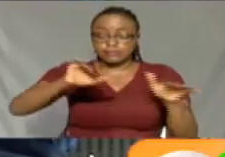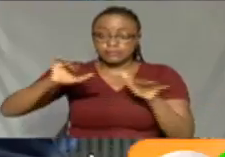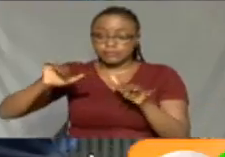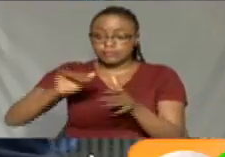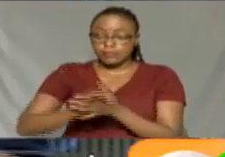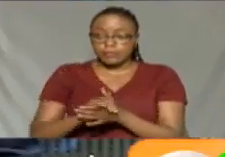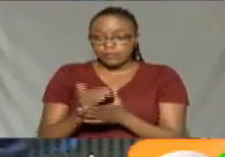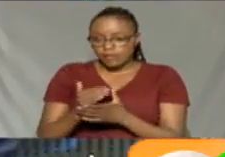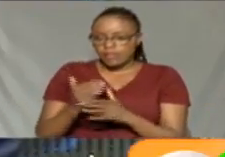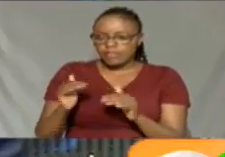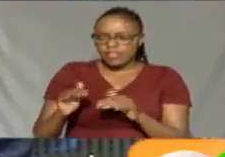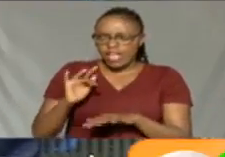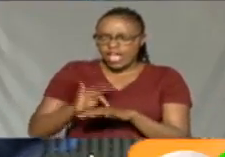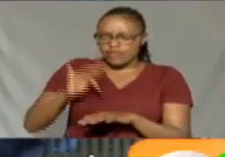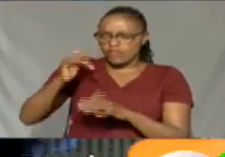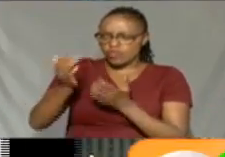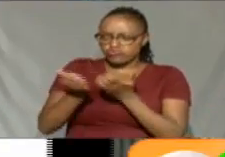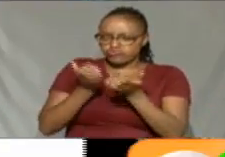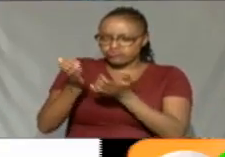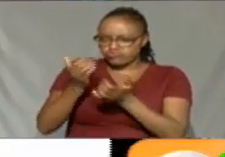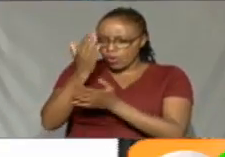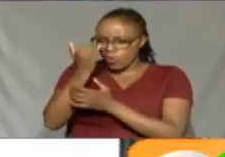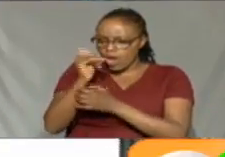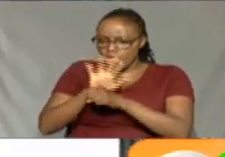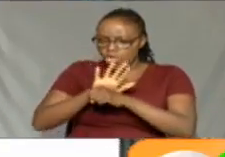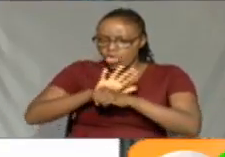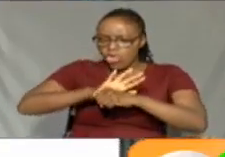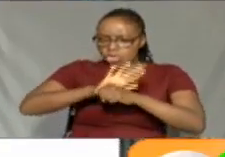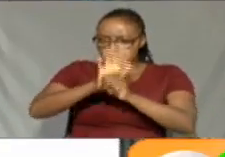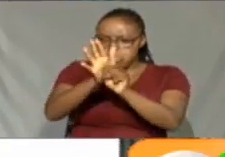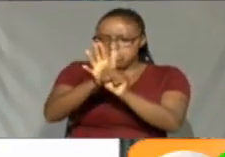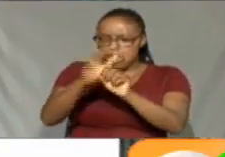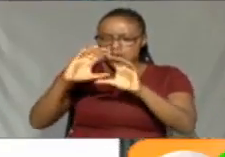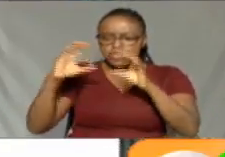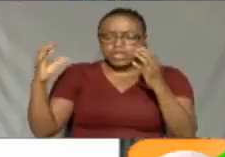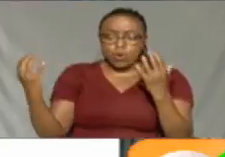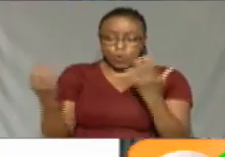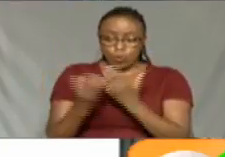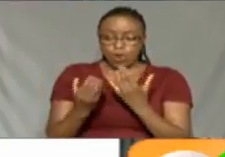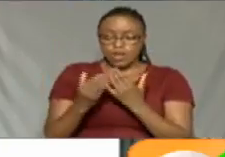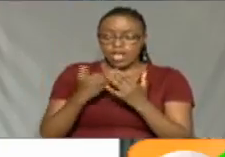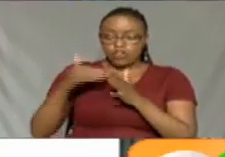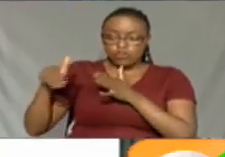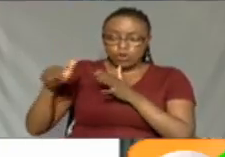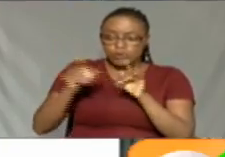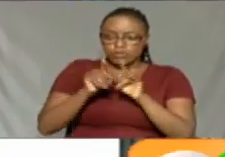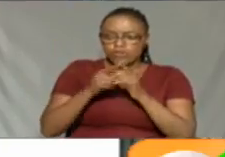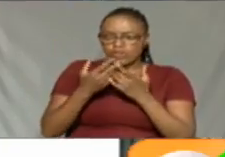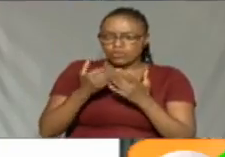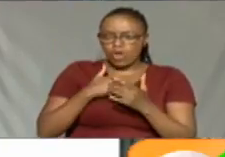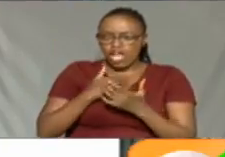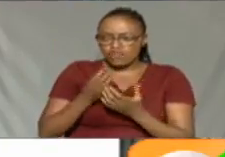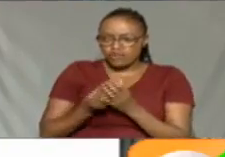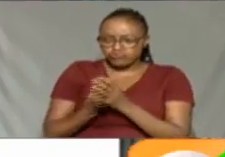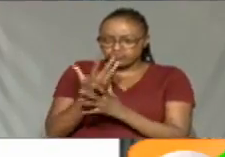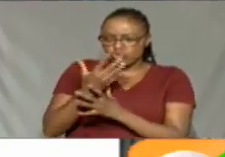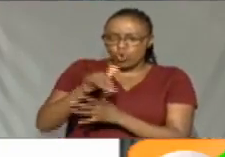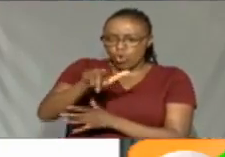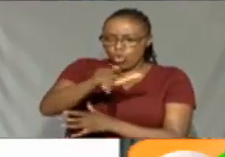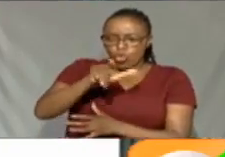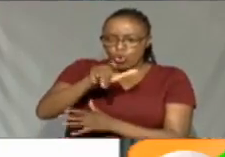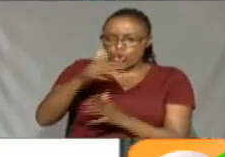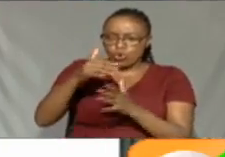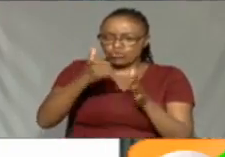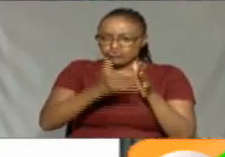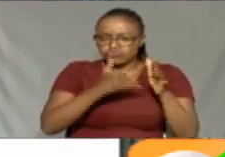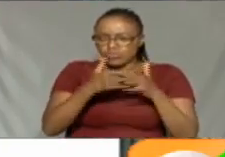The adverse effect on Kenyan businesses by the outbreak of COVID-19 globally presents an opportunity to grow local industries. The Kenya Private